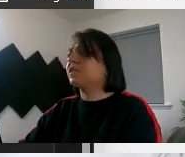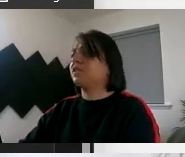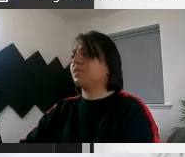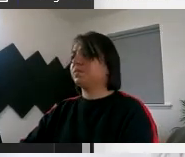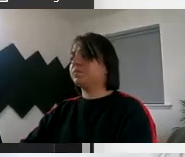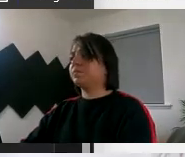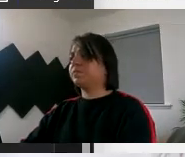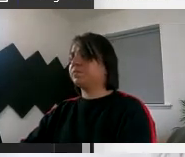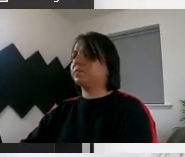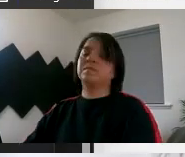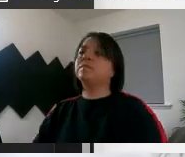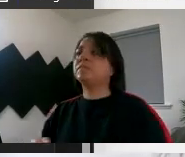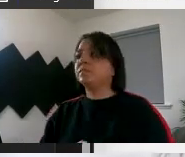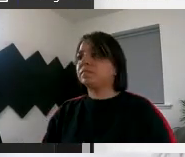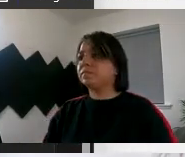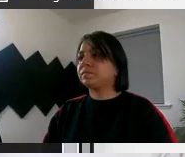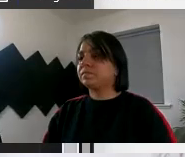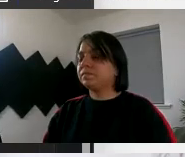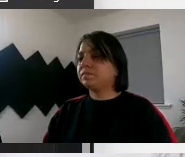It's this one.